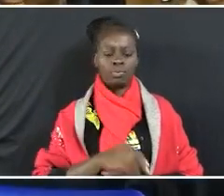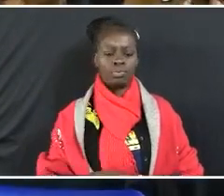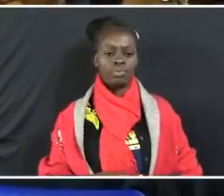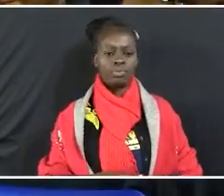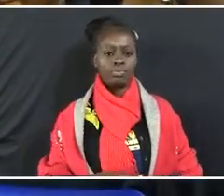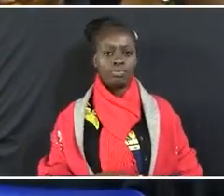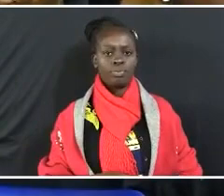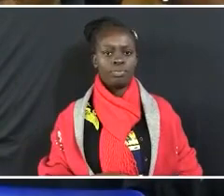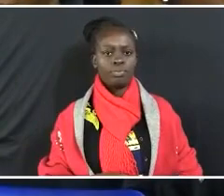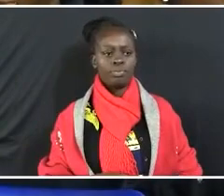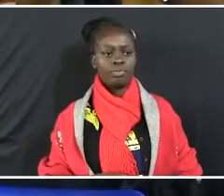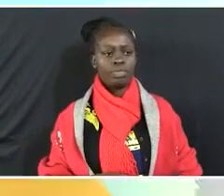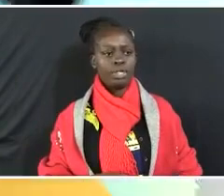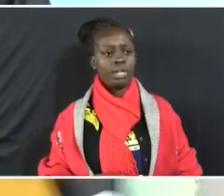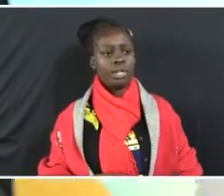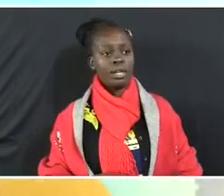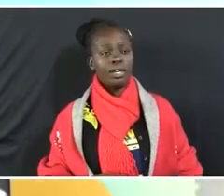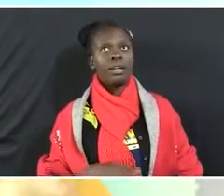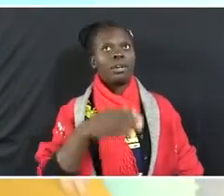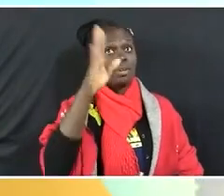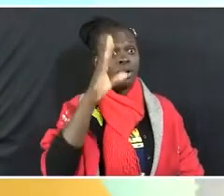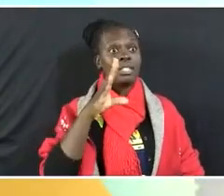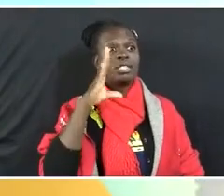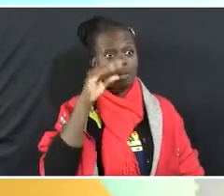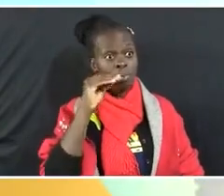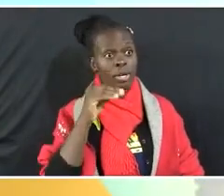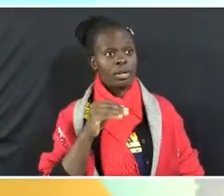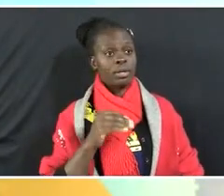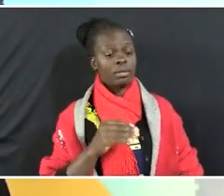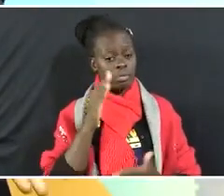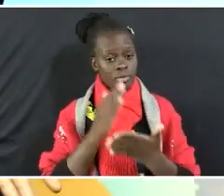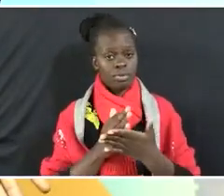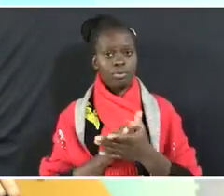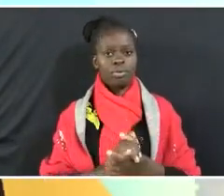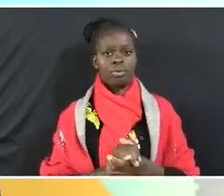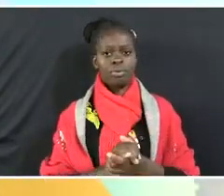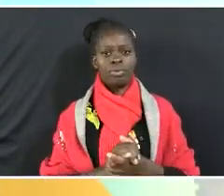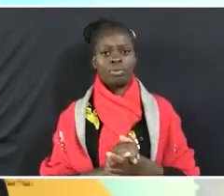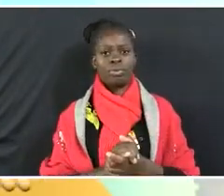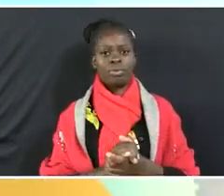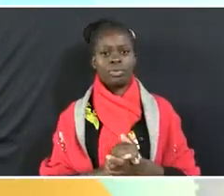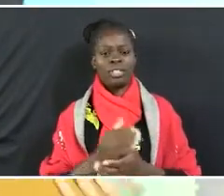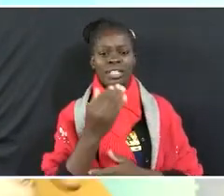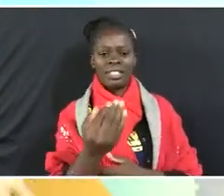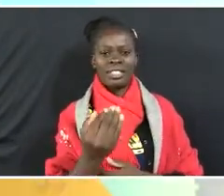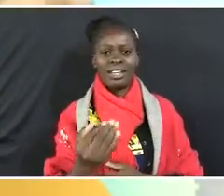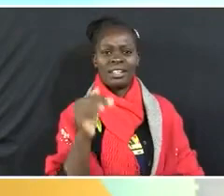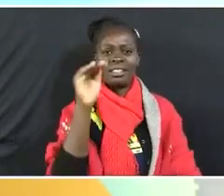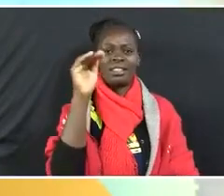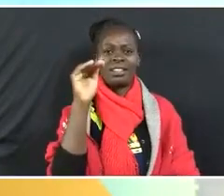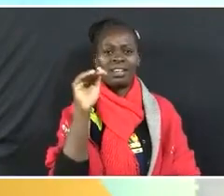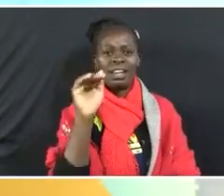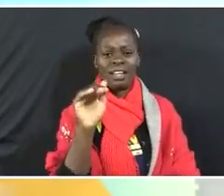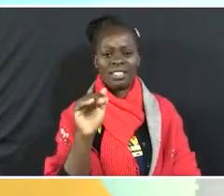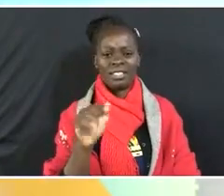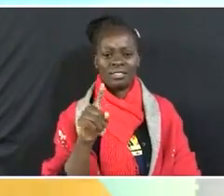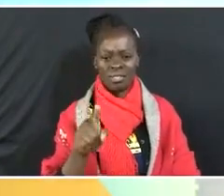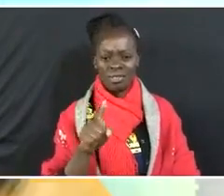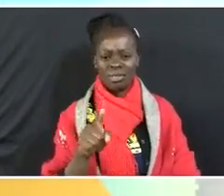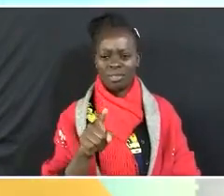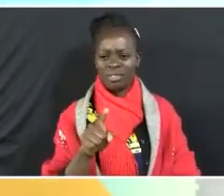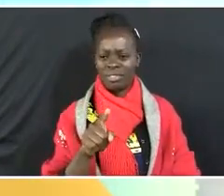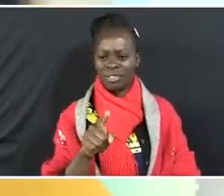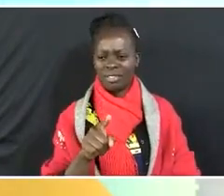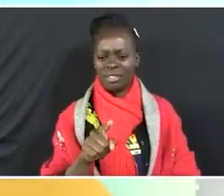You know, some of you tell your children not to go somewhere, and they're wondering, why are you saying like that? Why are you refusing? I can't go. All the other young people